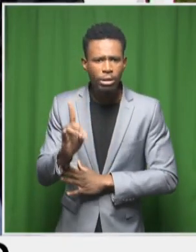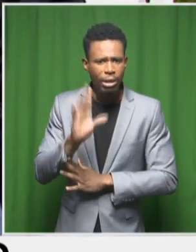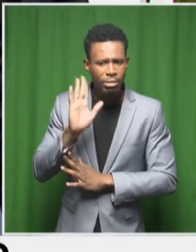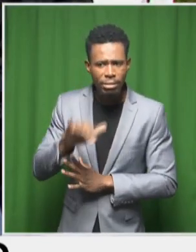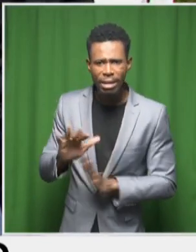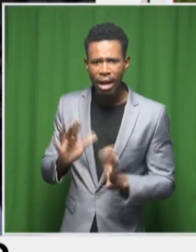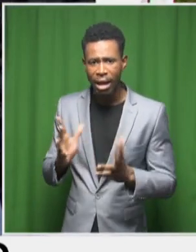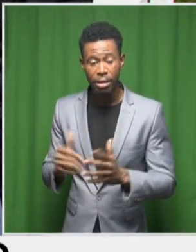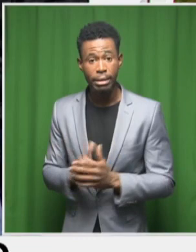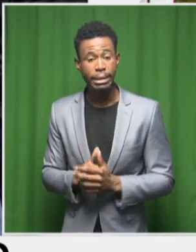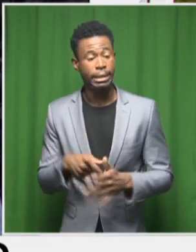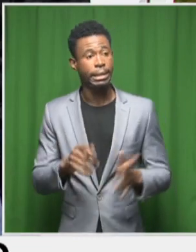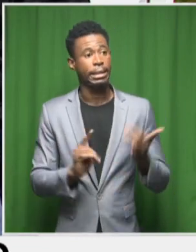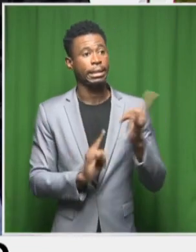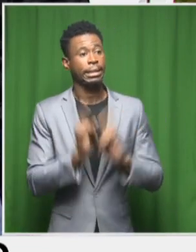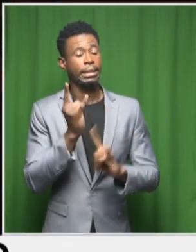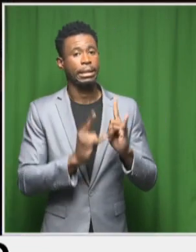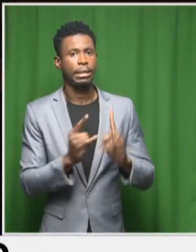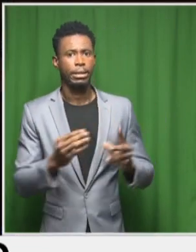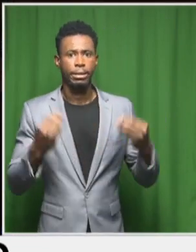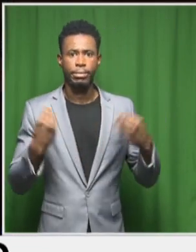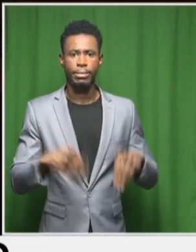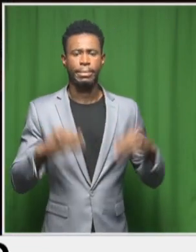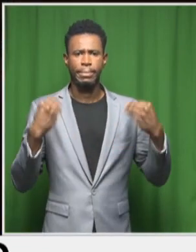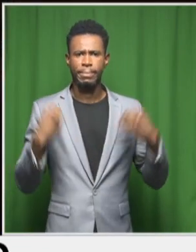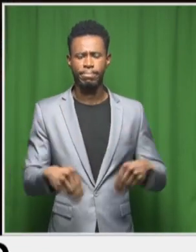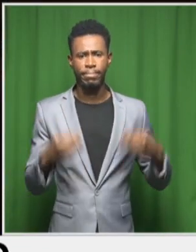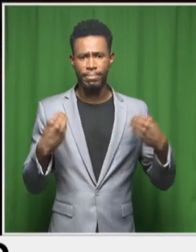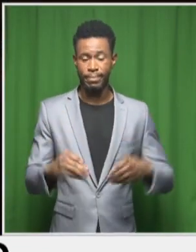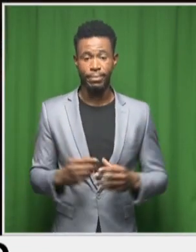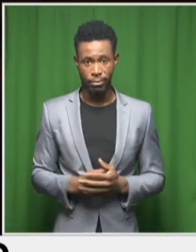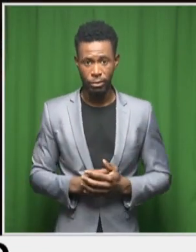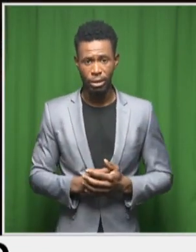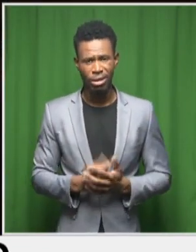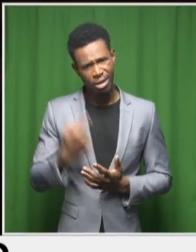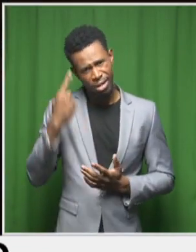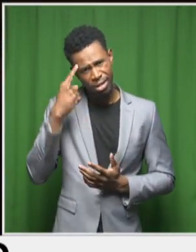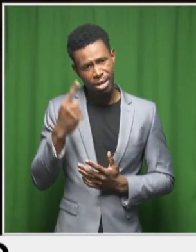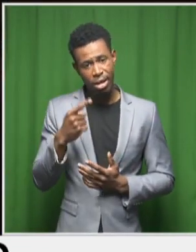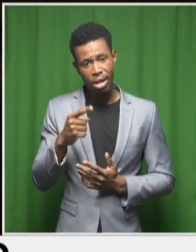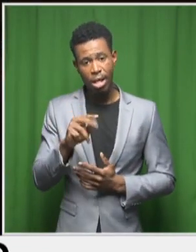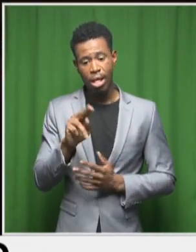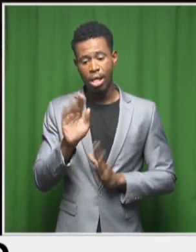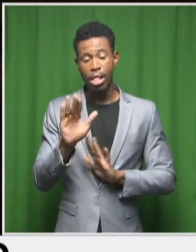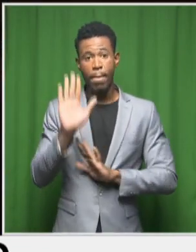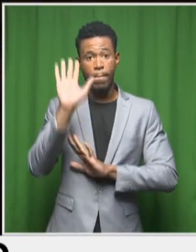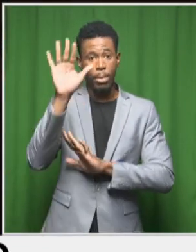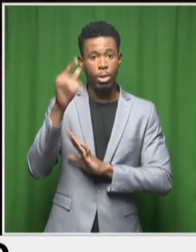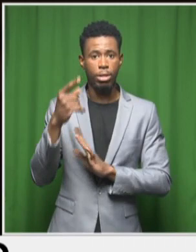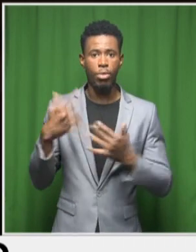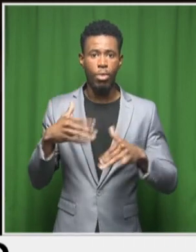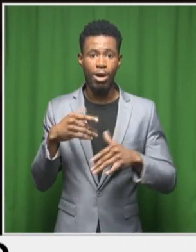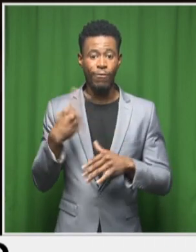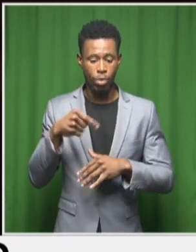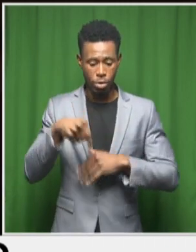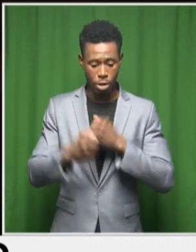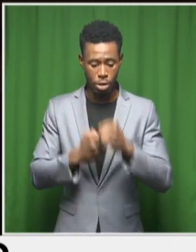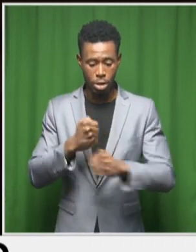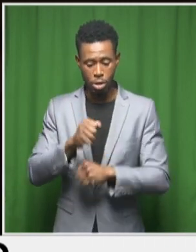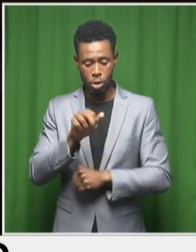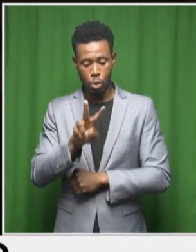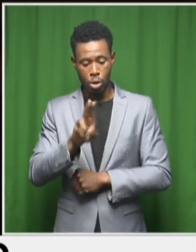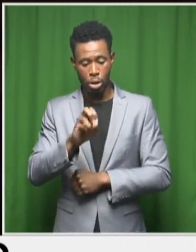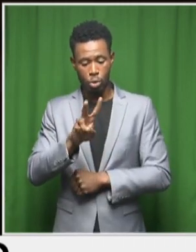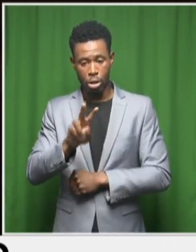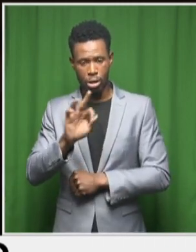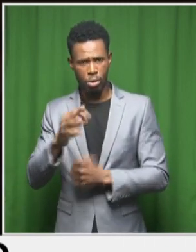is buzzing. We are buzzing currently, and netball, I think it's our highlight for 2023, but we shouldn't take it away from the other